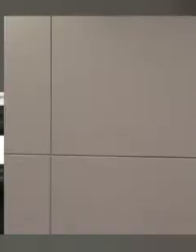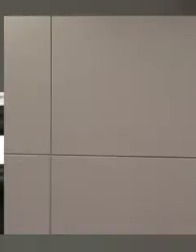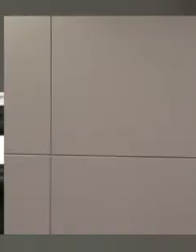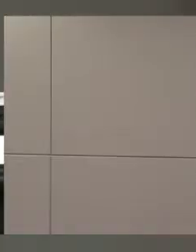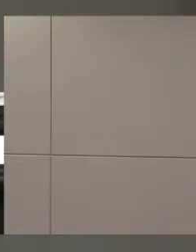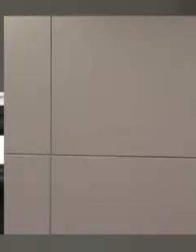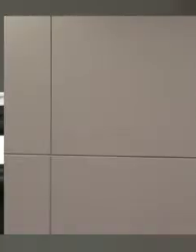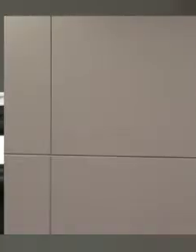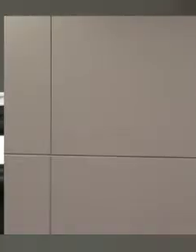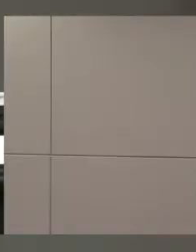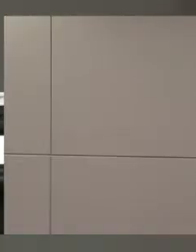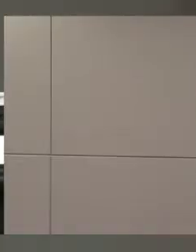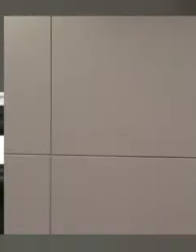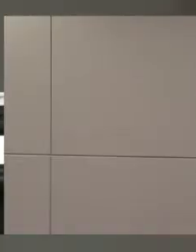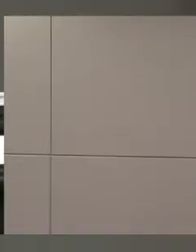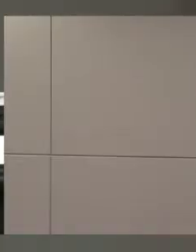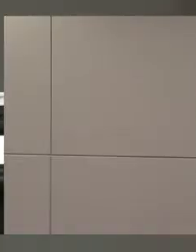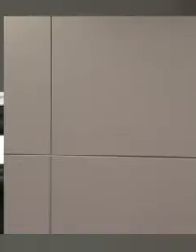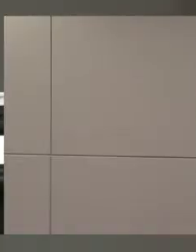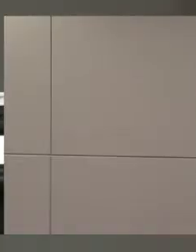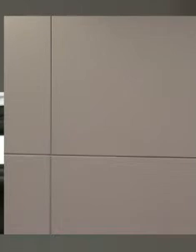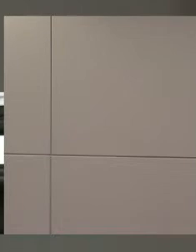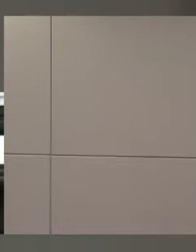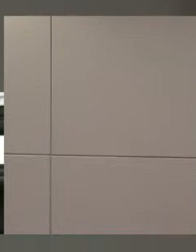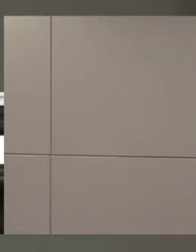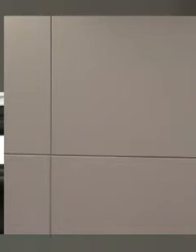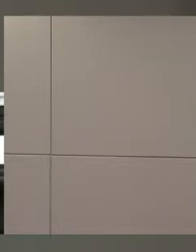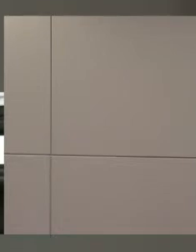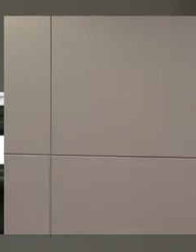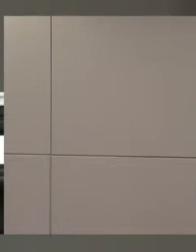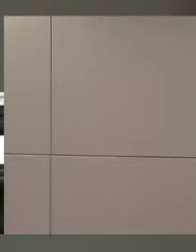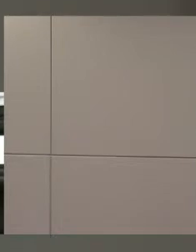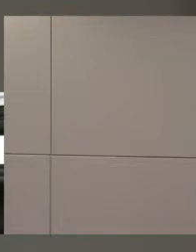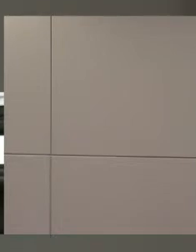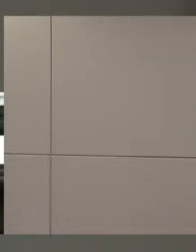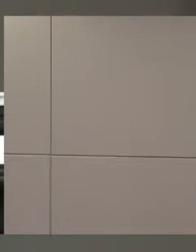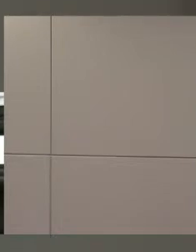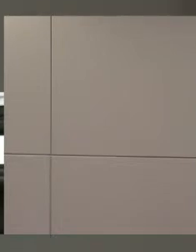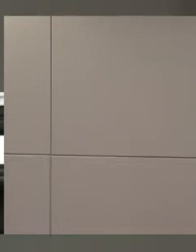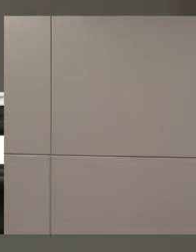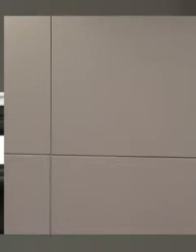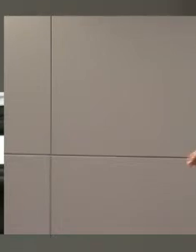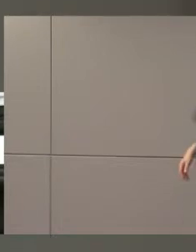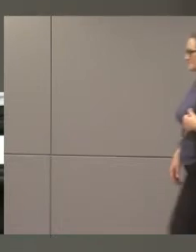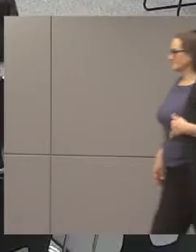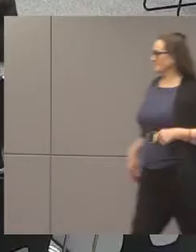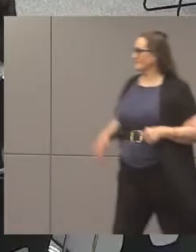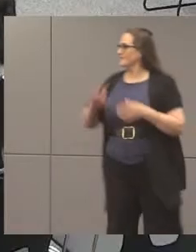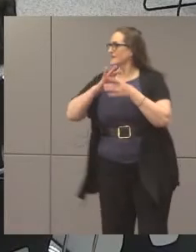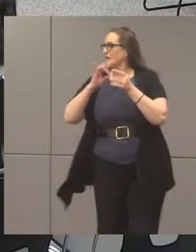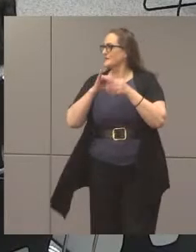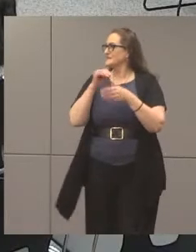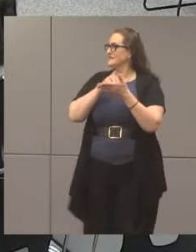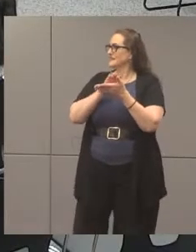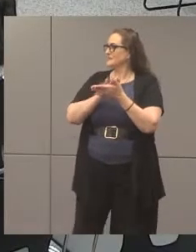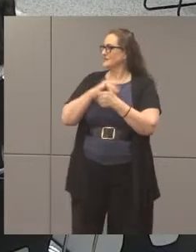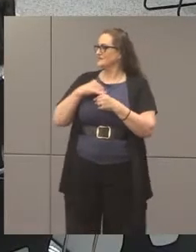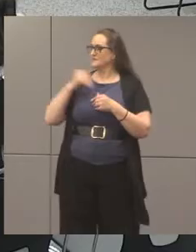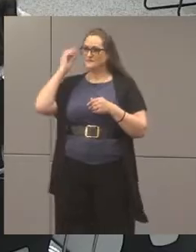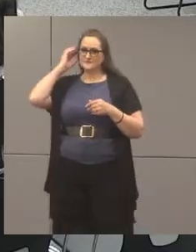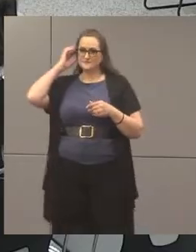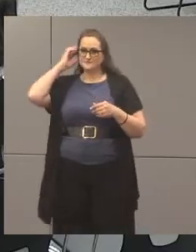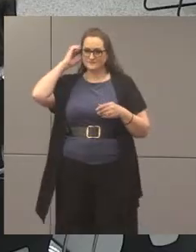We're back in session. Does anybody have any further questions or comments from the documents? Trustee